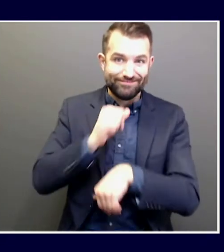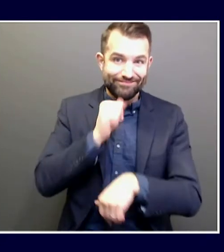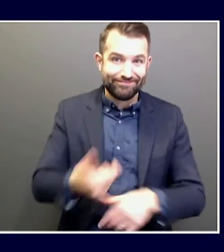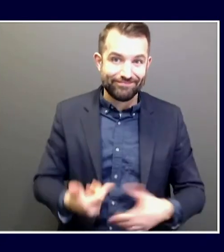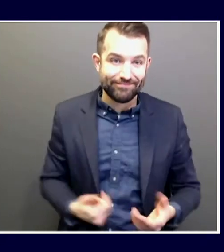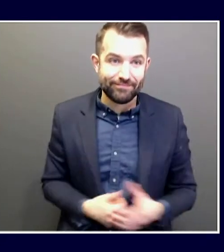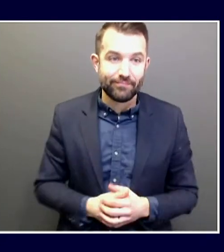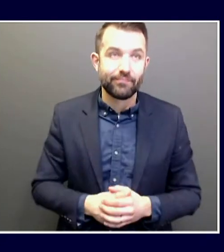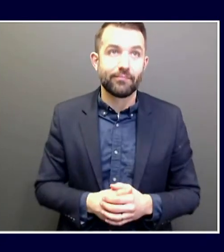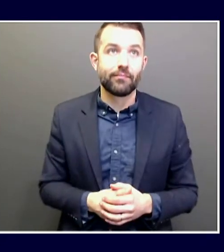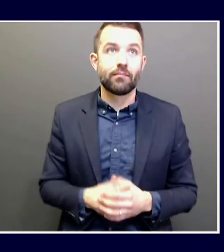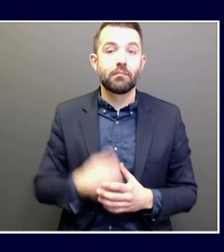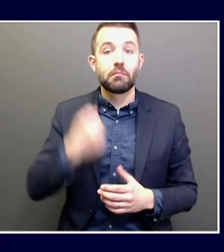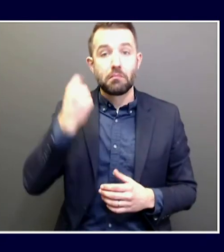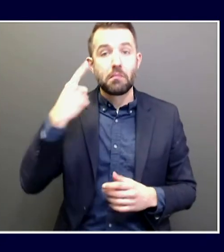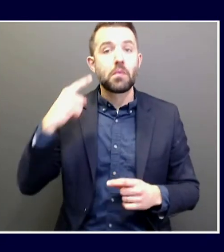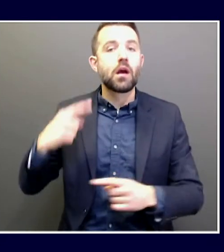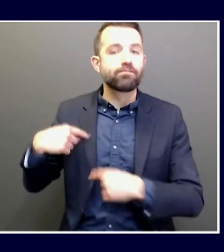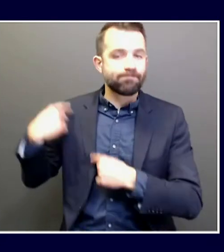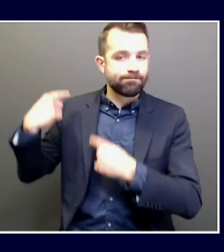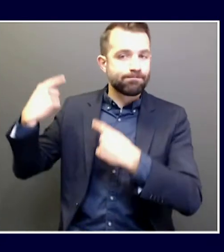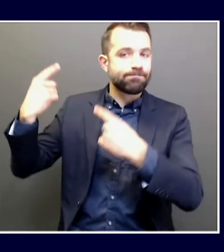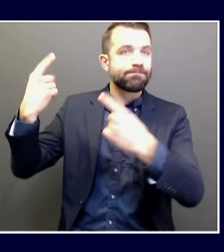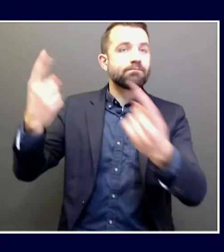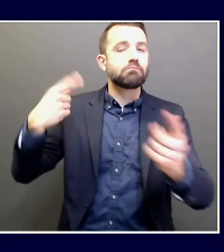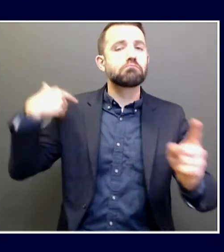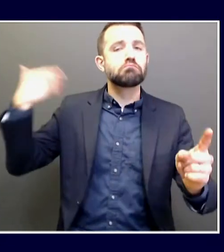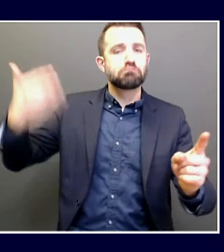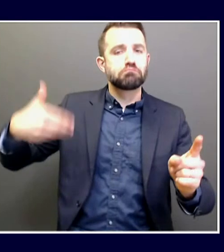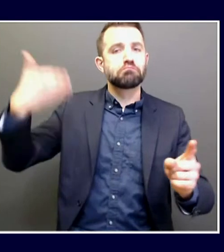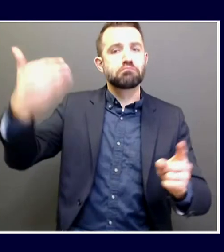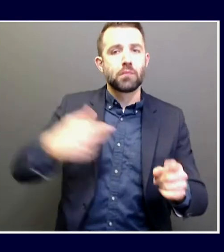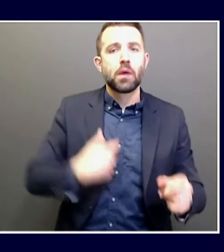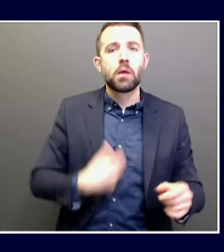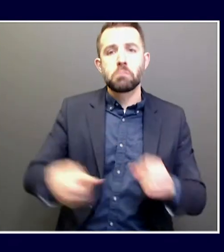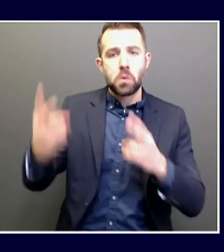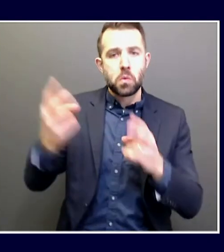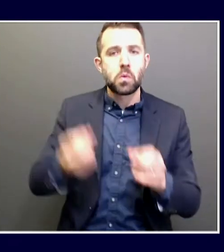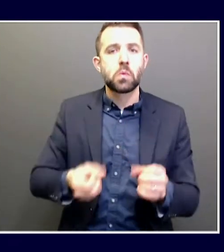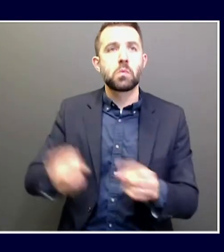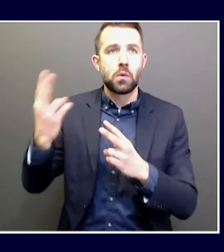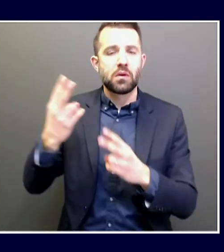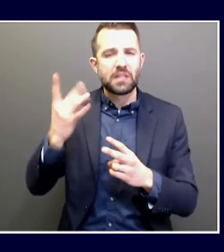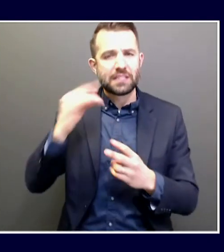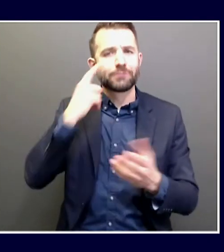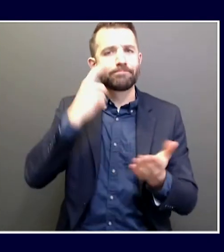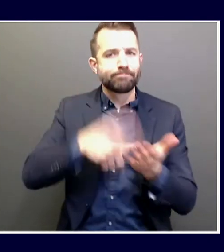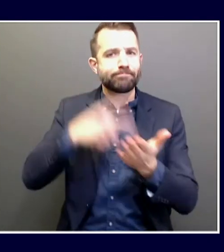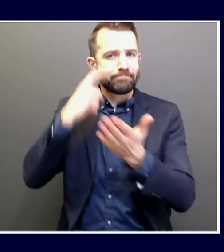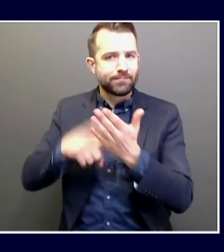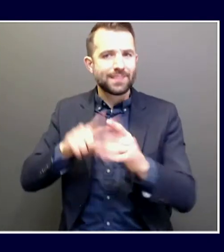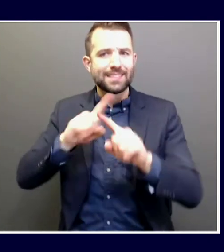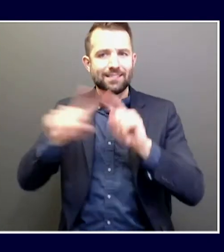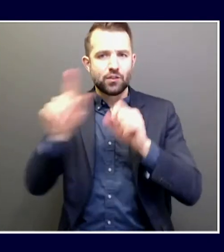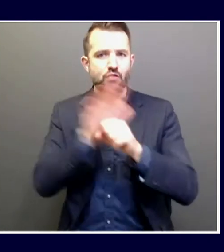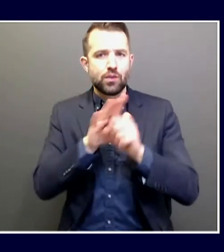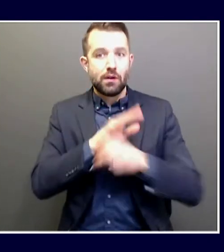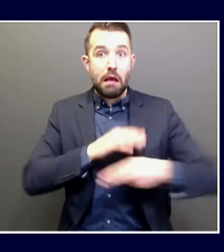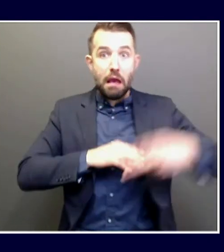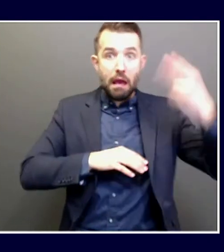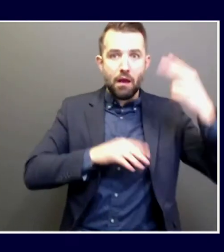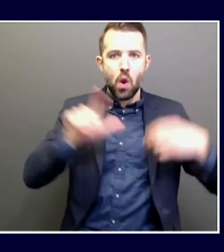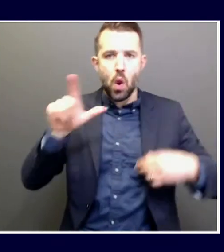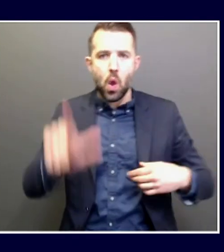but historically, we have seen differences in testing volume that's being done across the state, across different counties.